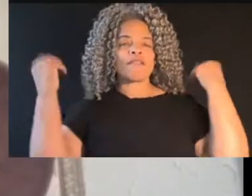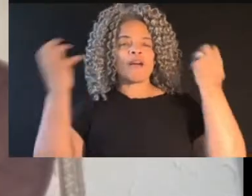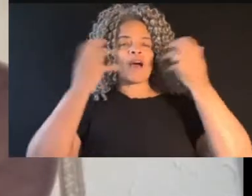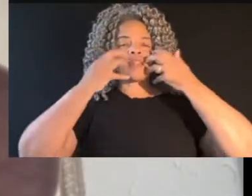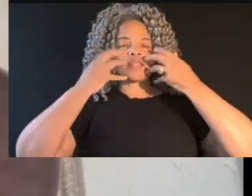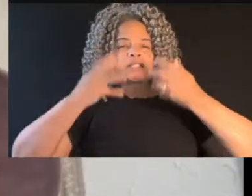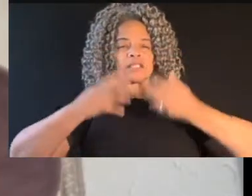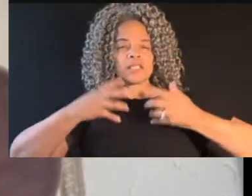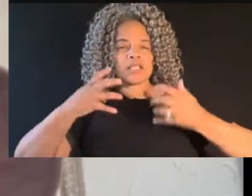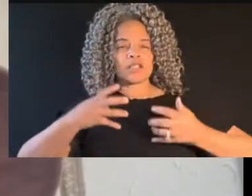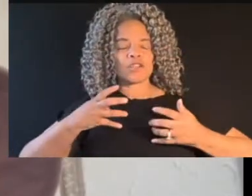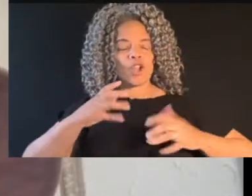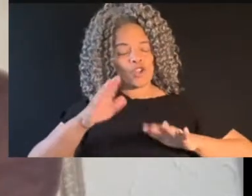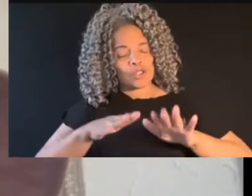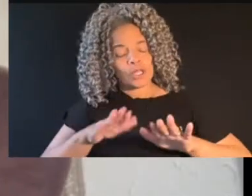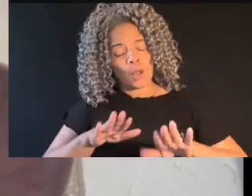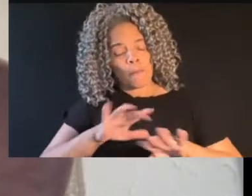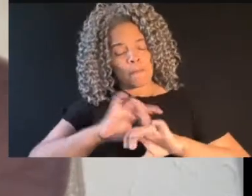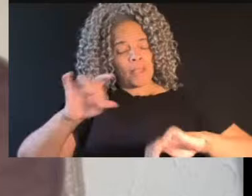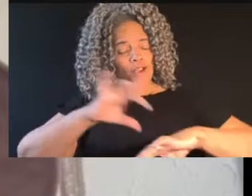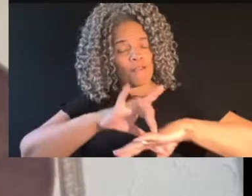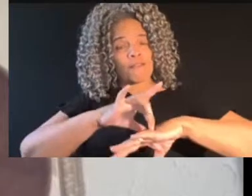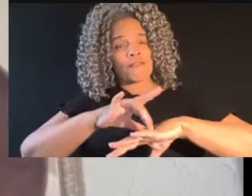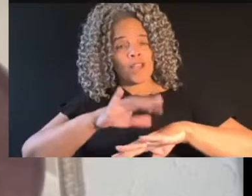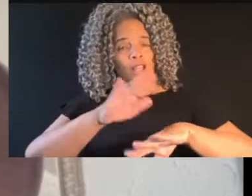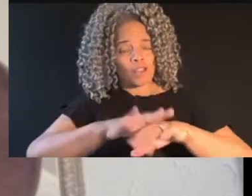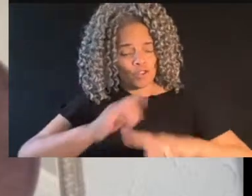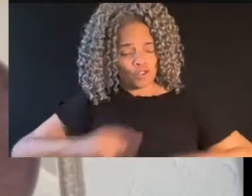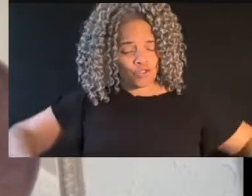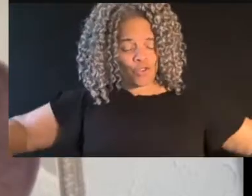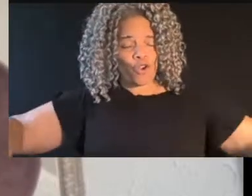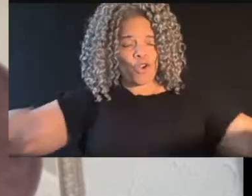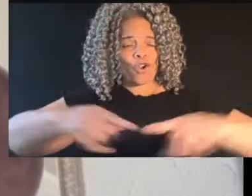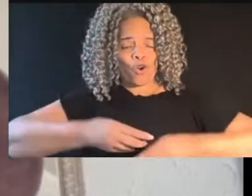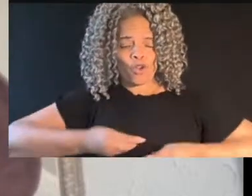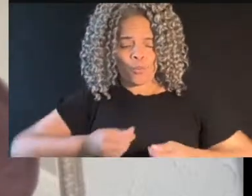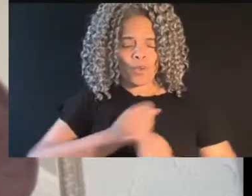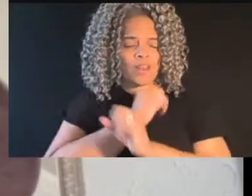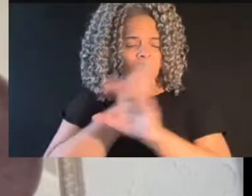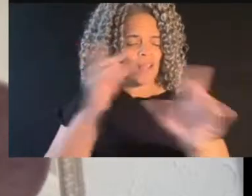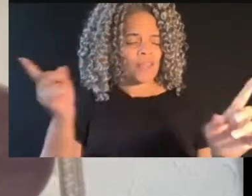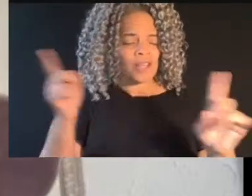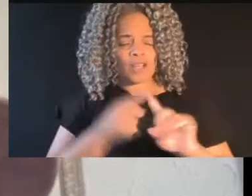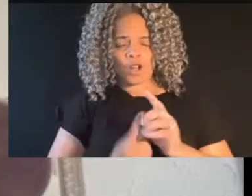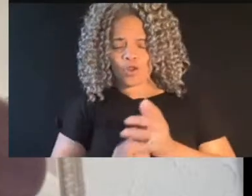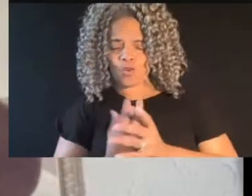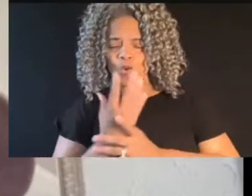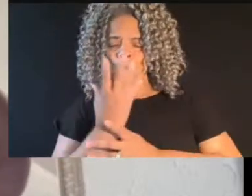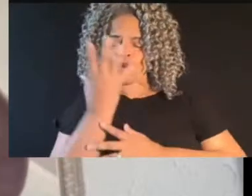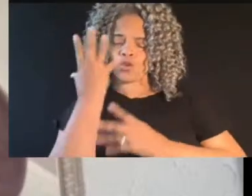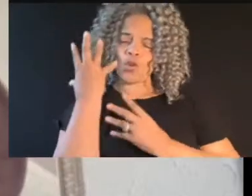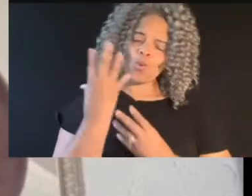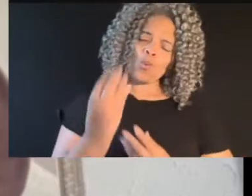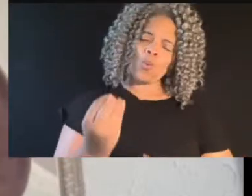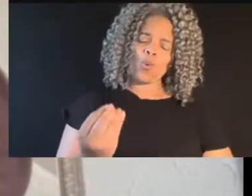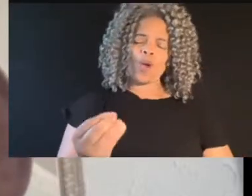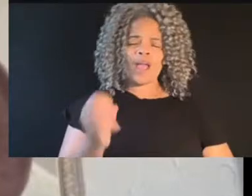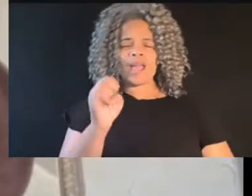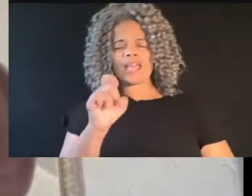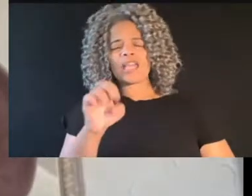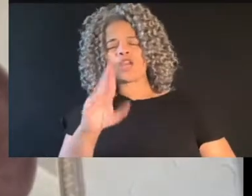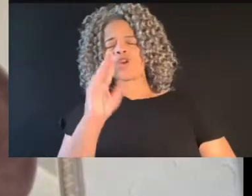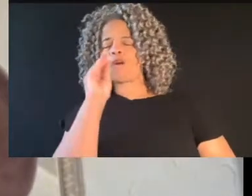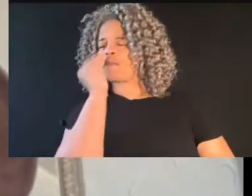step barefoot in the circle, spread nothing until it grows into wet, eager blossoms that drown out